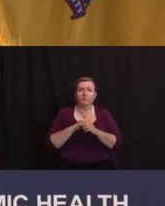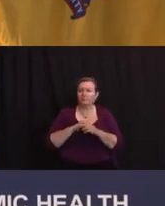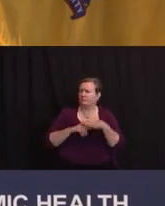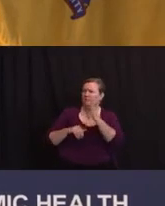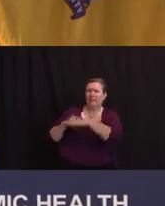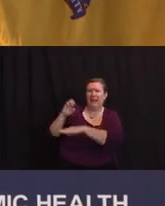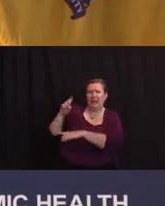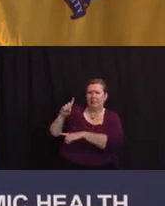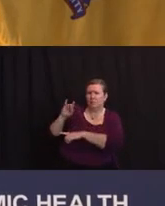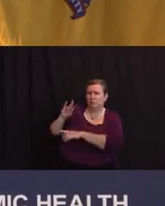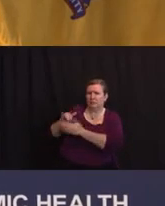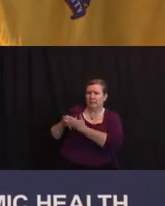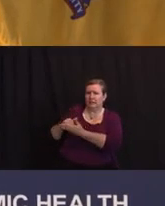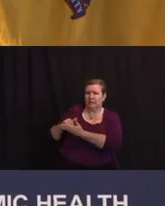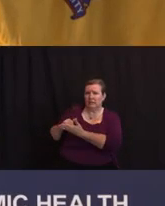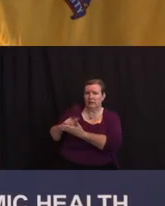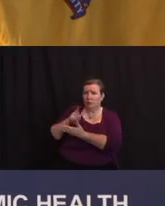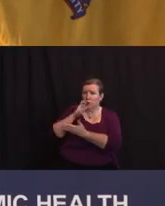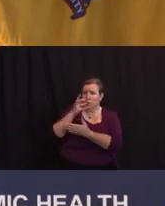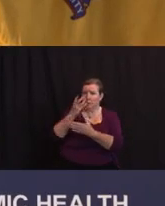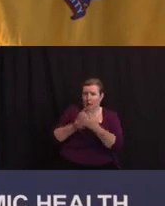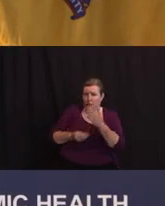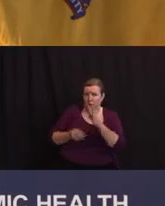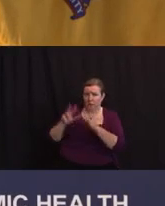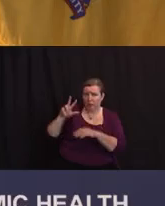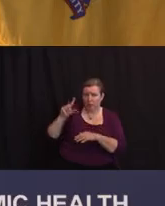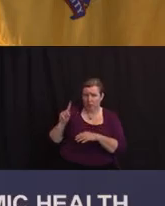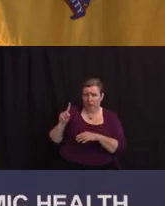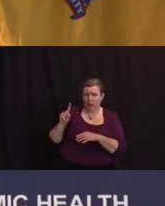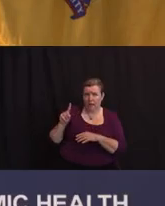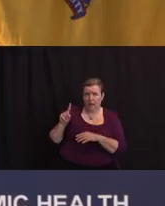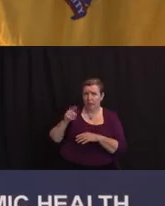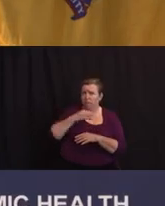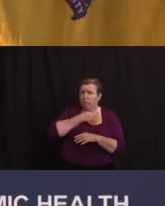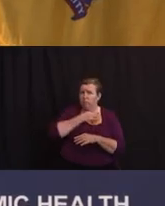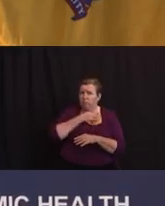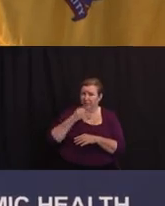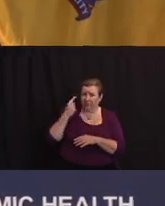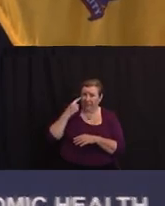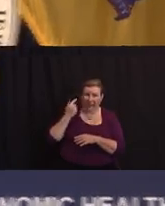don't, do you think there's a way in our reasonable future to get that?